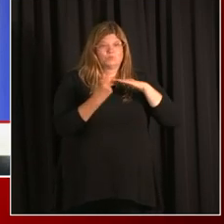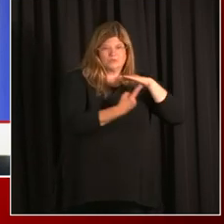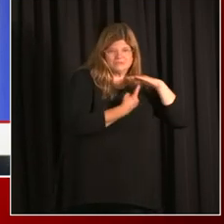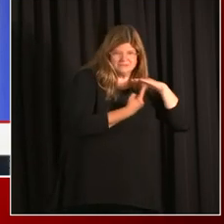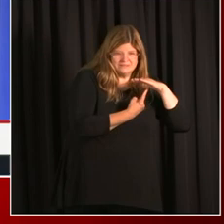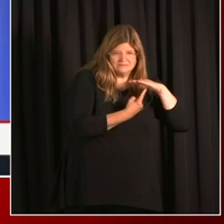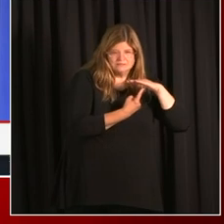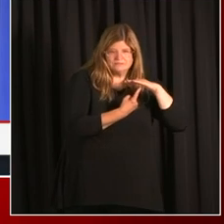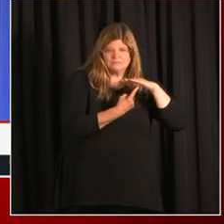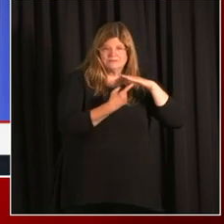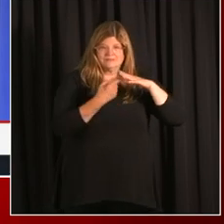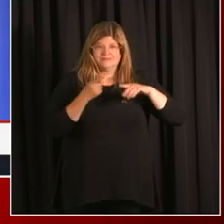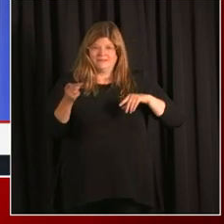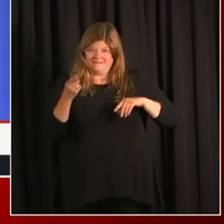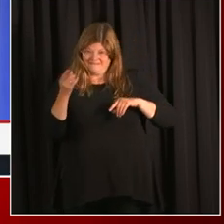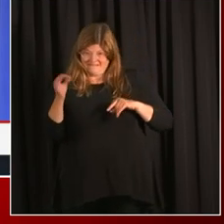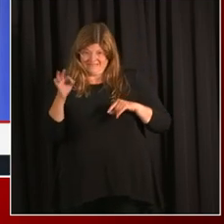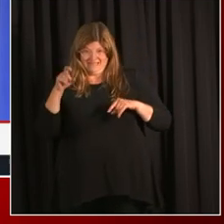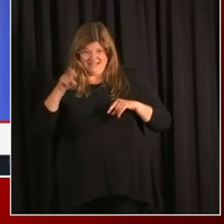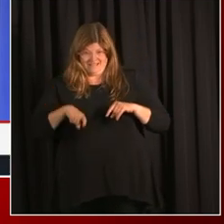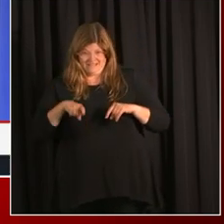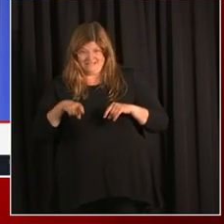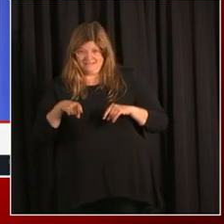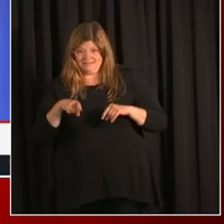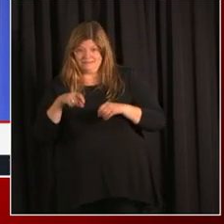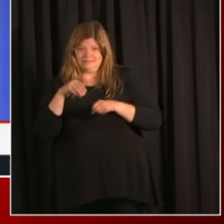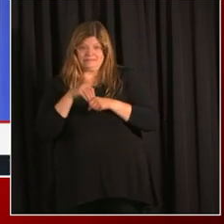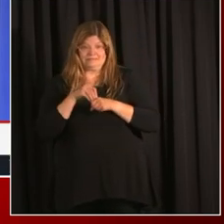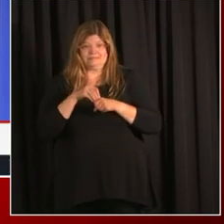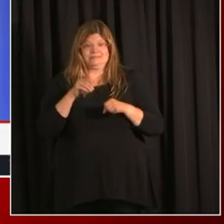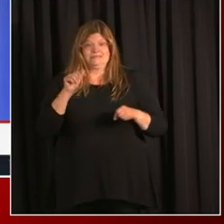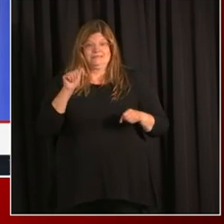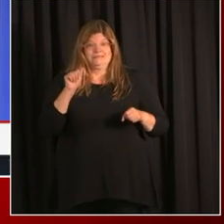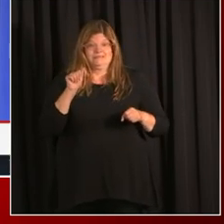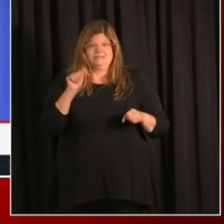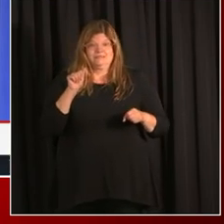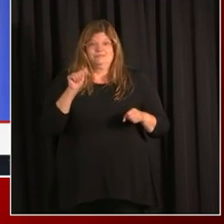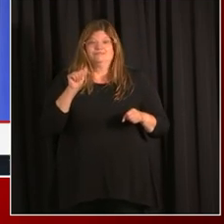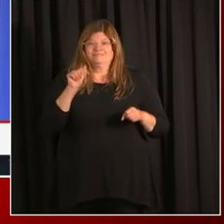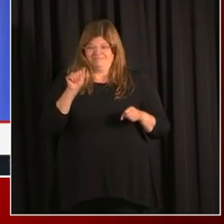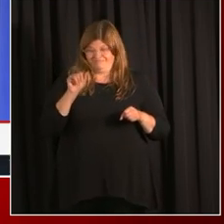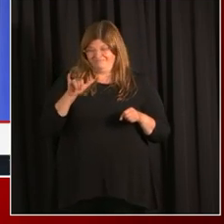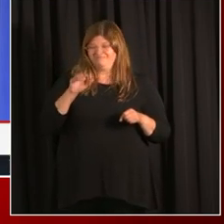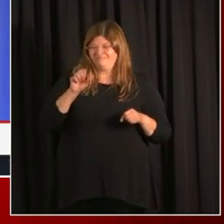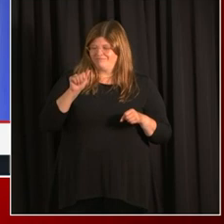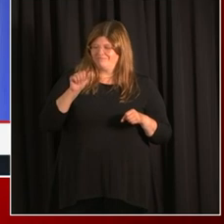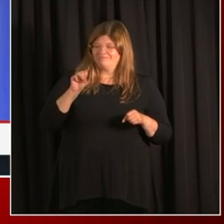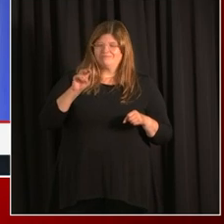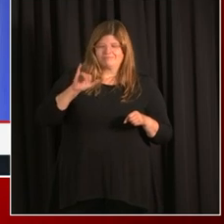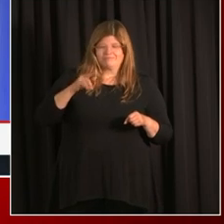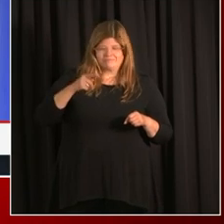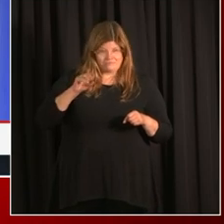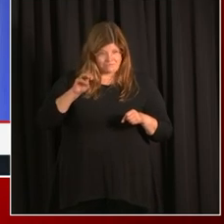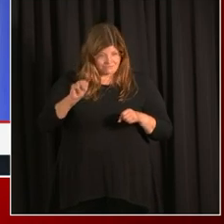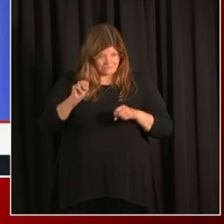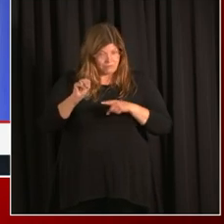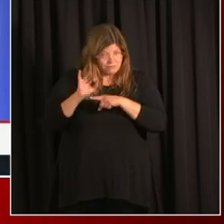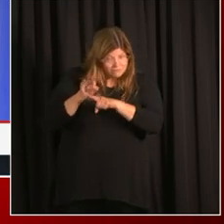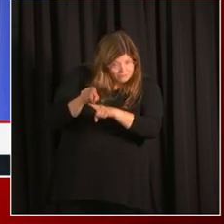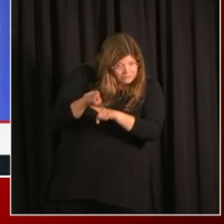And the need to isolate if you are in fact symptomatic. So keep those kind of paired concepts in mind.